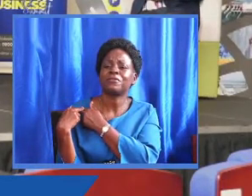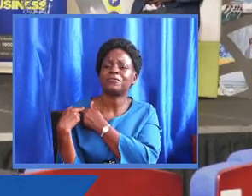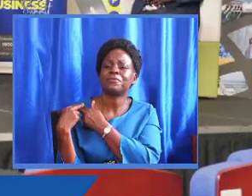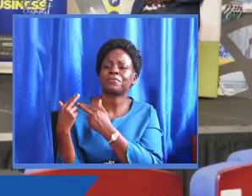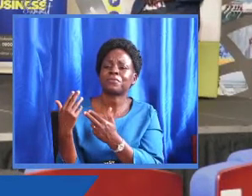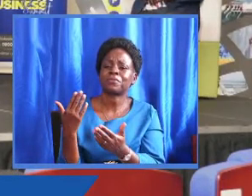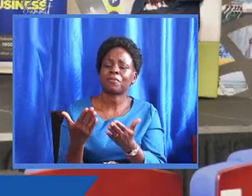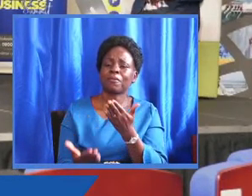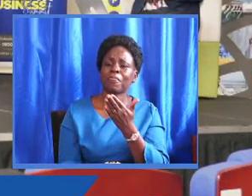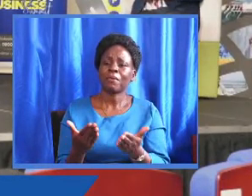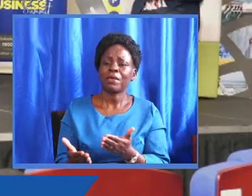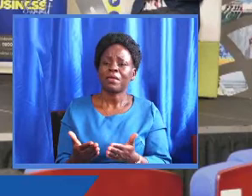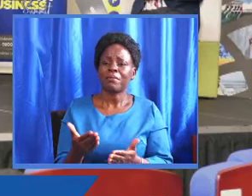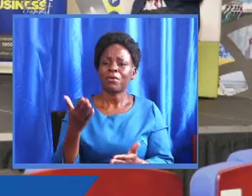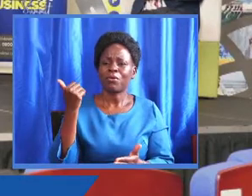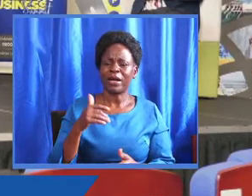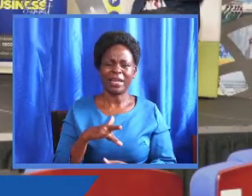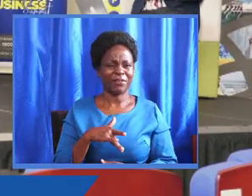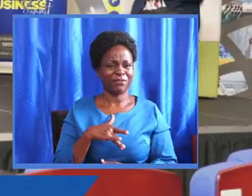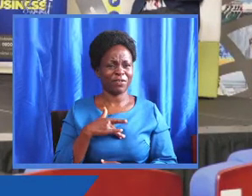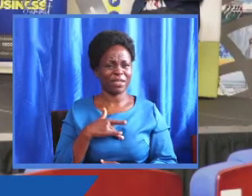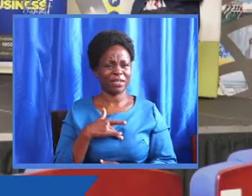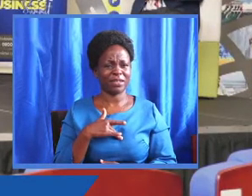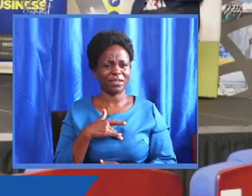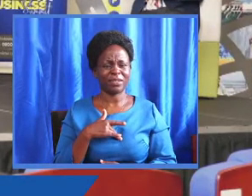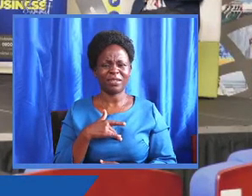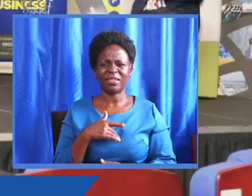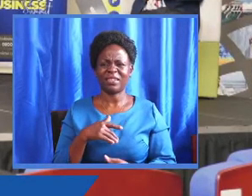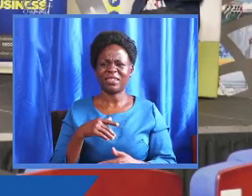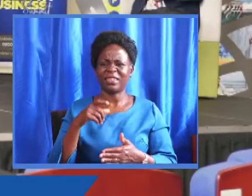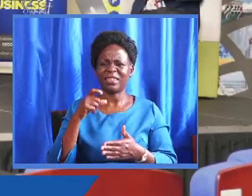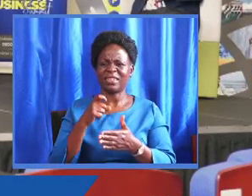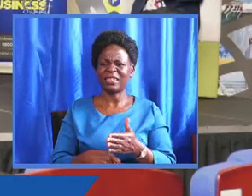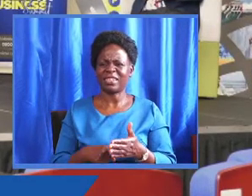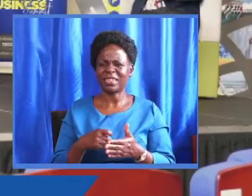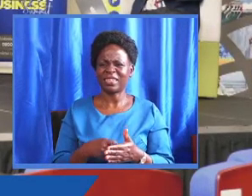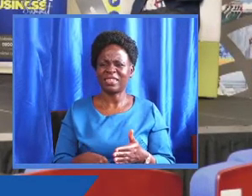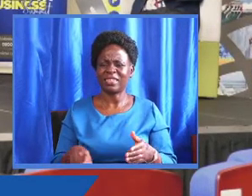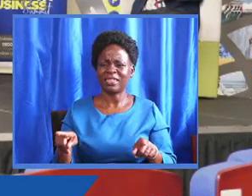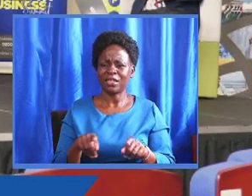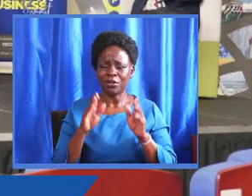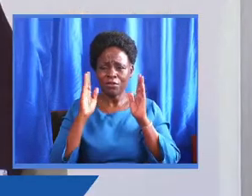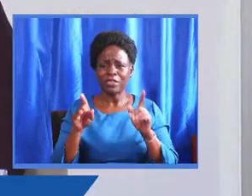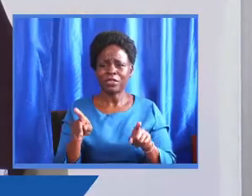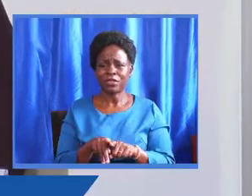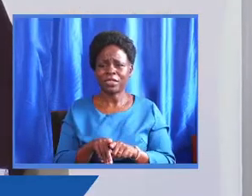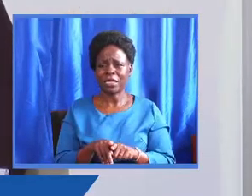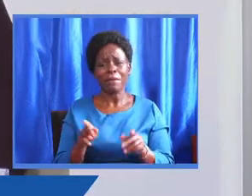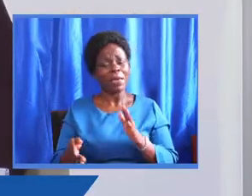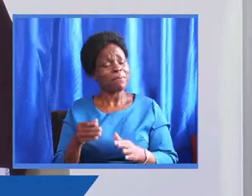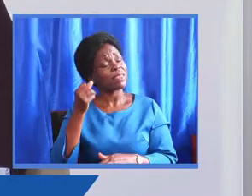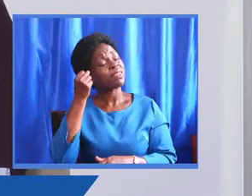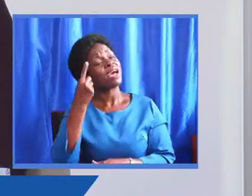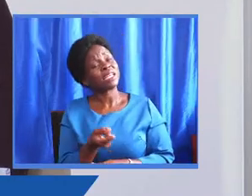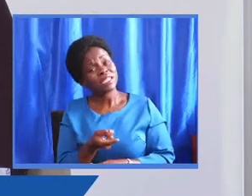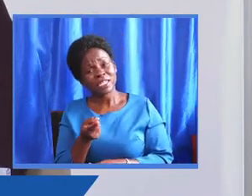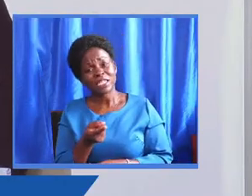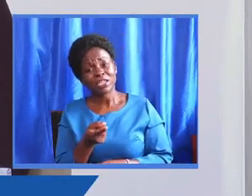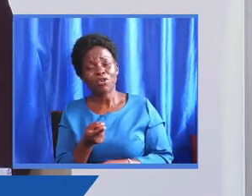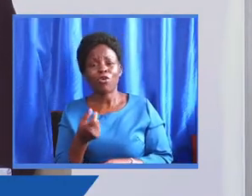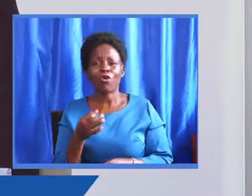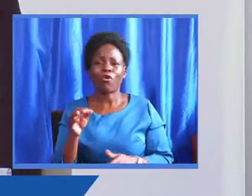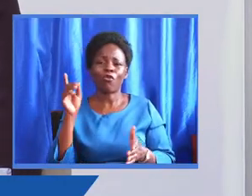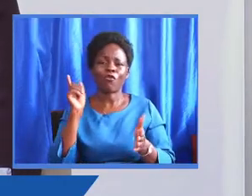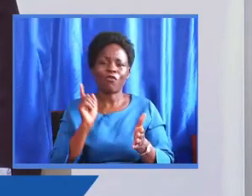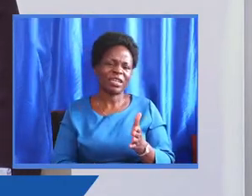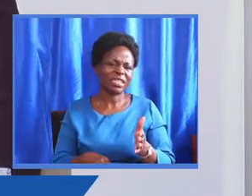maybe why it feels like it's taxing the same or focusing on the same is possibly the understanding of what is